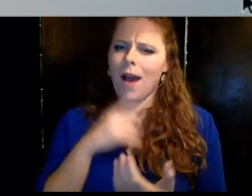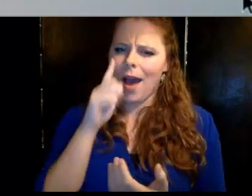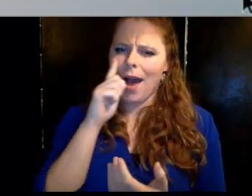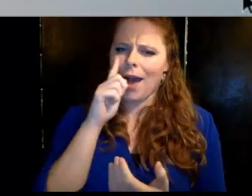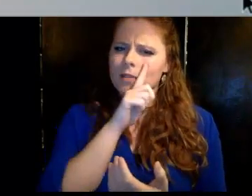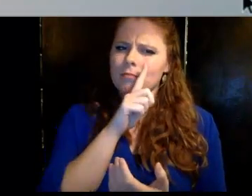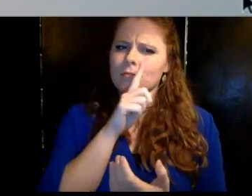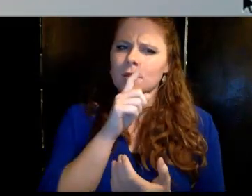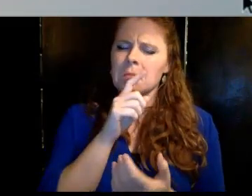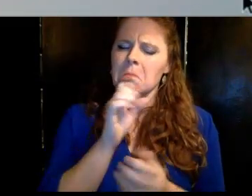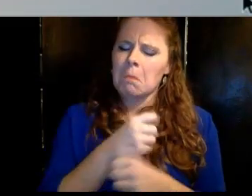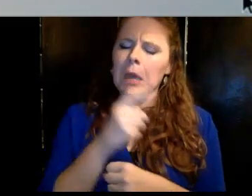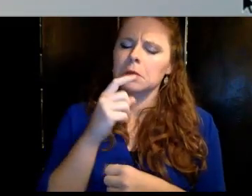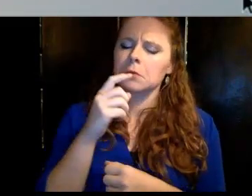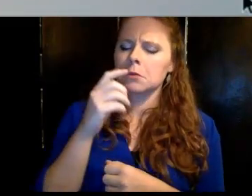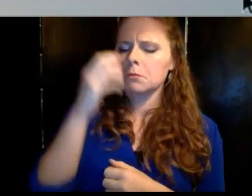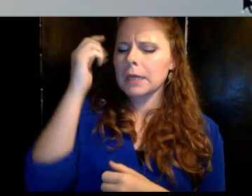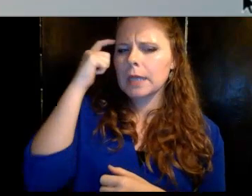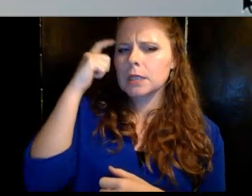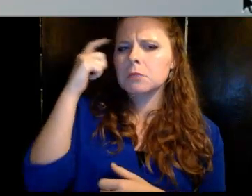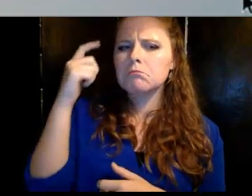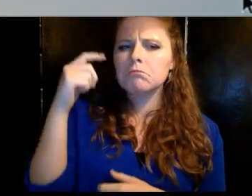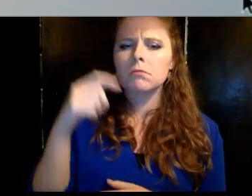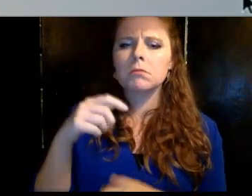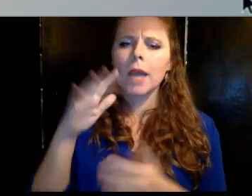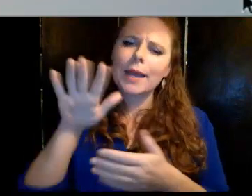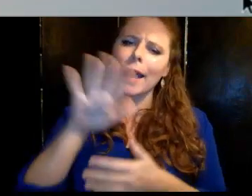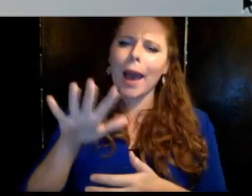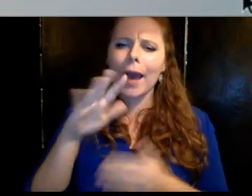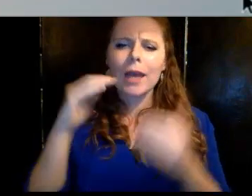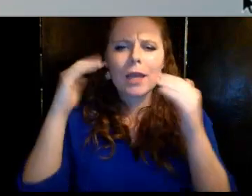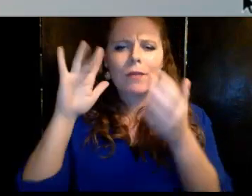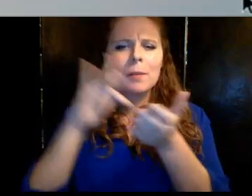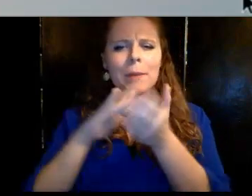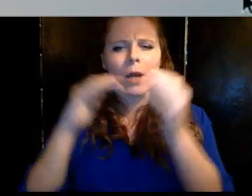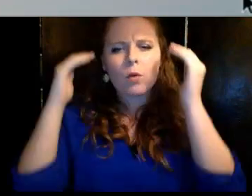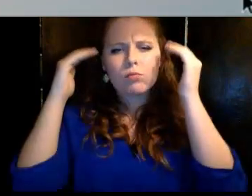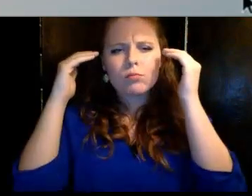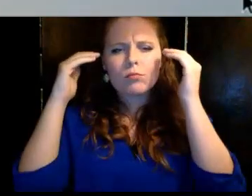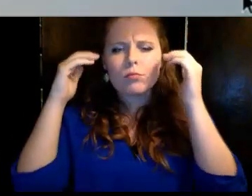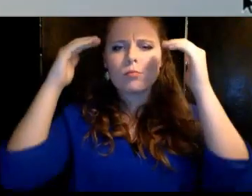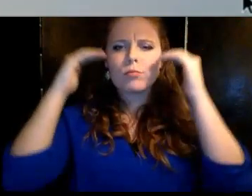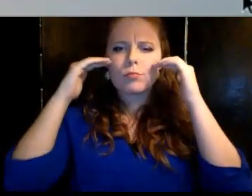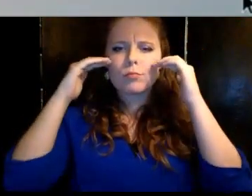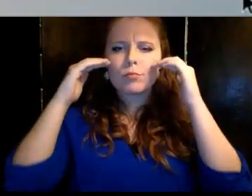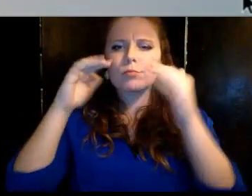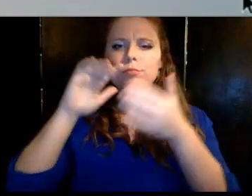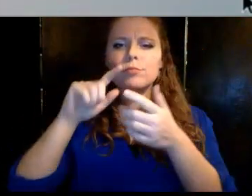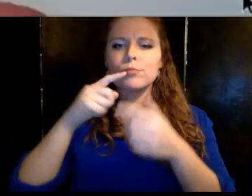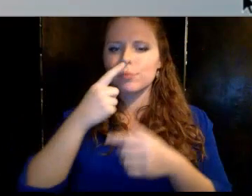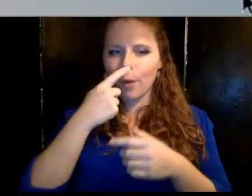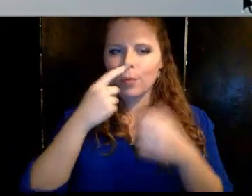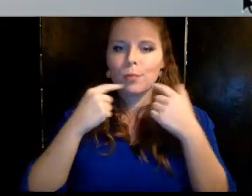right here, kind of in the middle. And then I've got my nose, and then I've got my mouth. But if I were to do